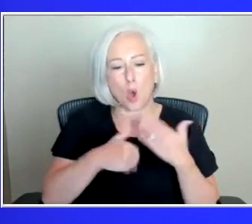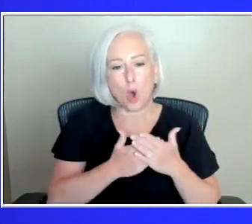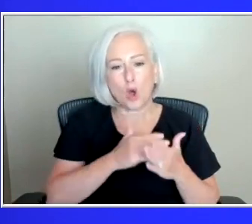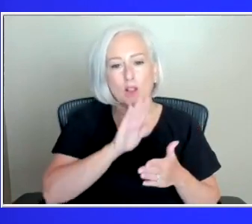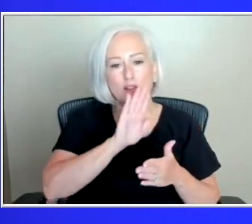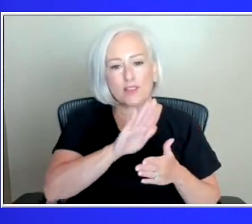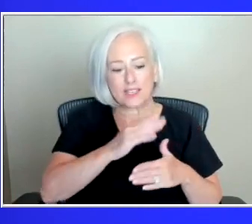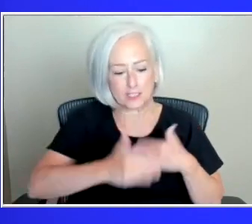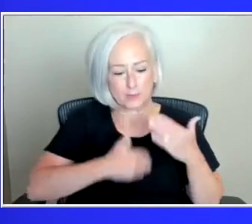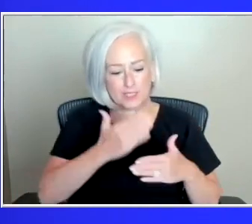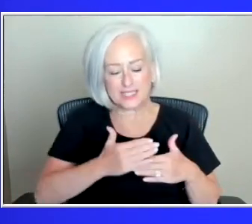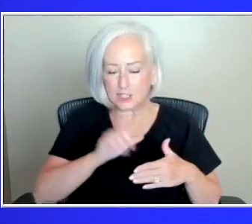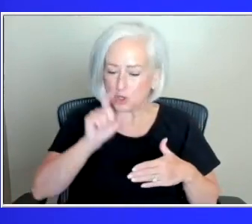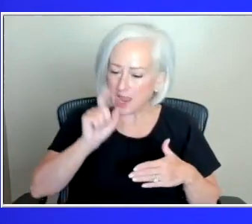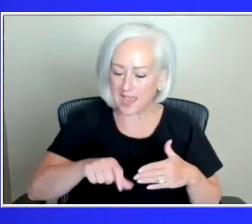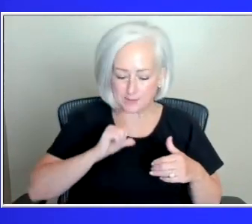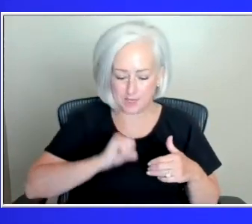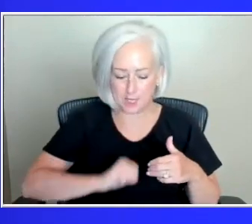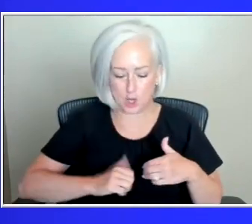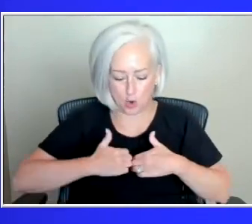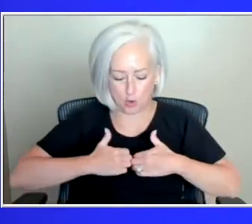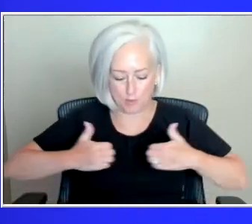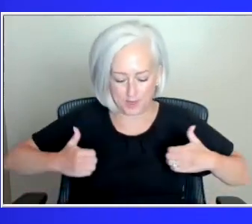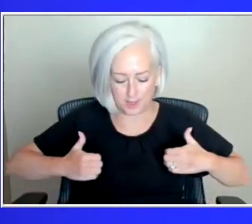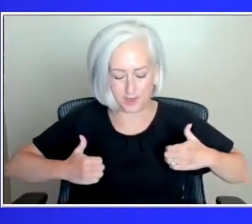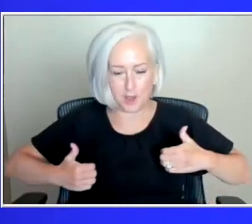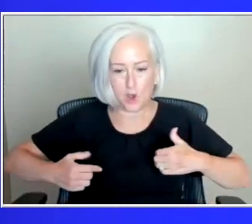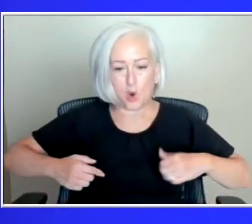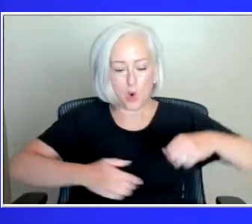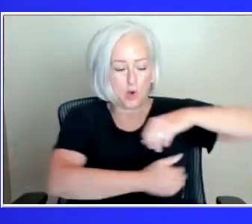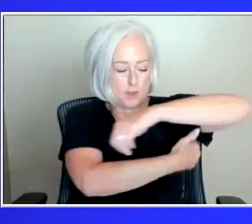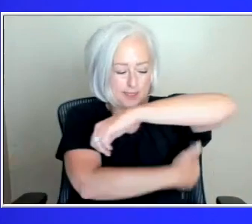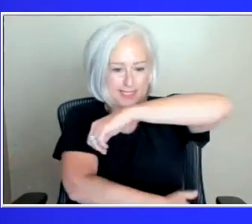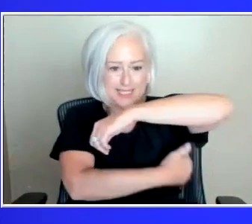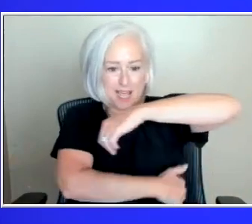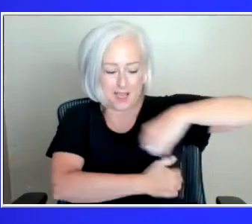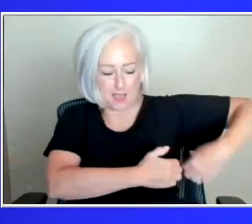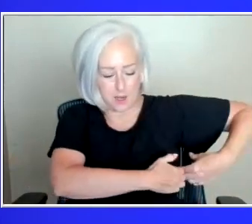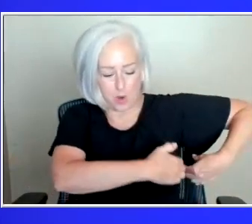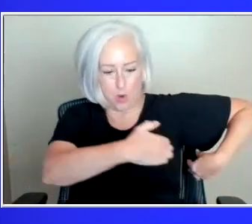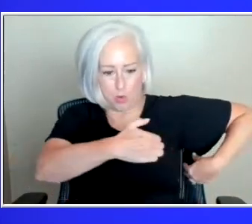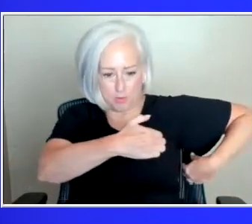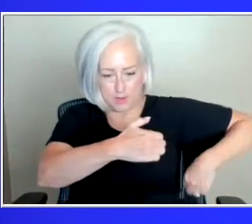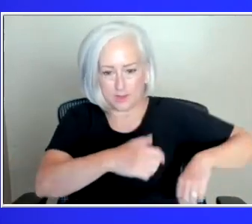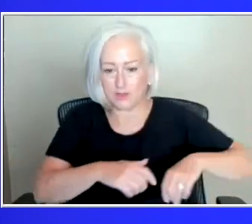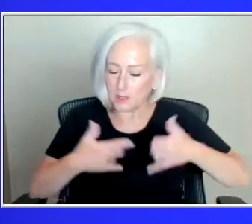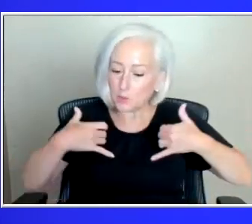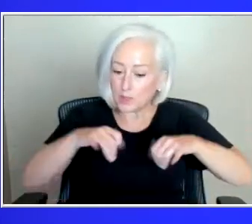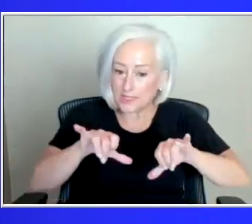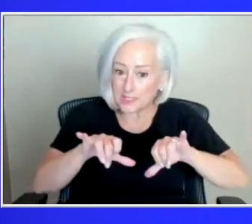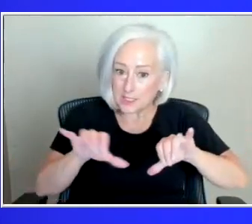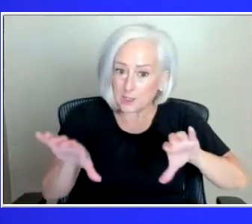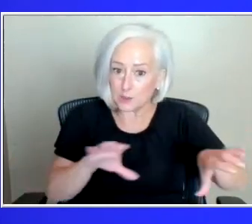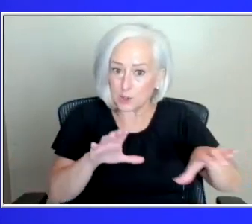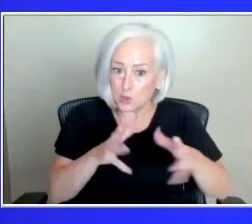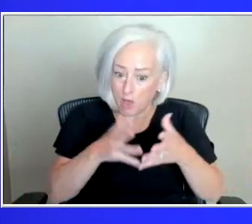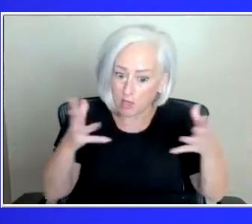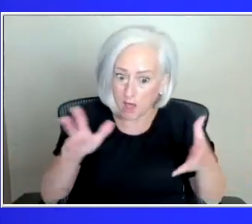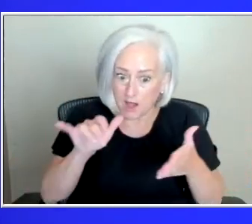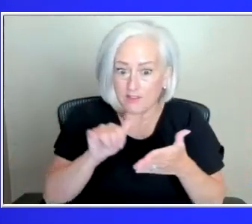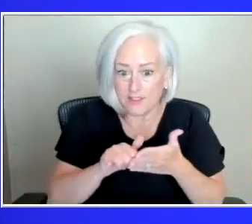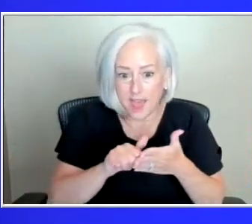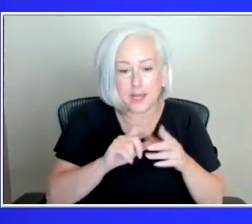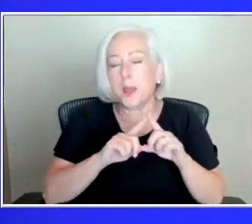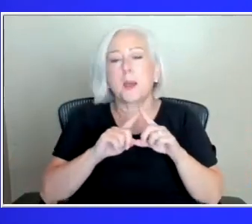Everything was either through the sternum or through the side of the chest, and we still do a lot of those. I still do a lot of those, but a